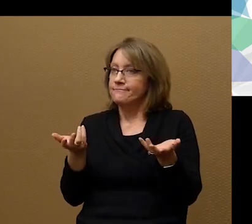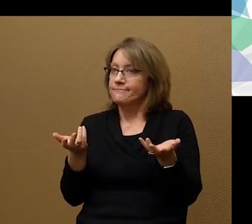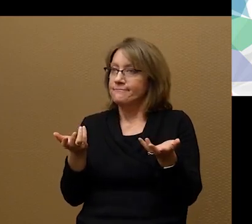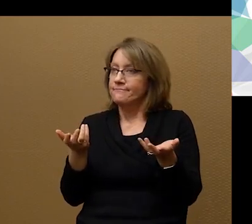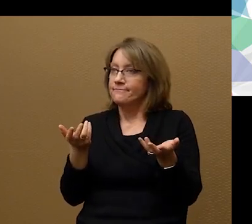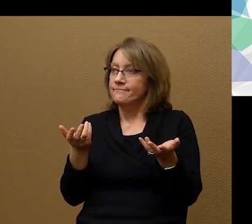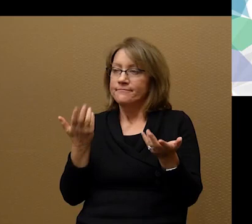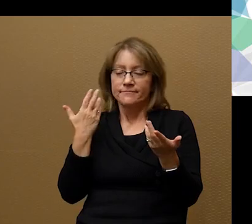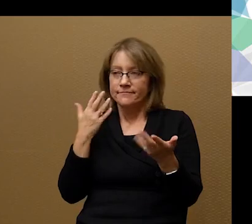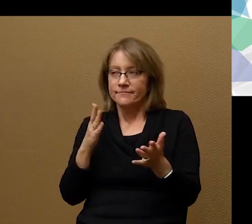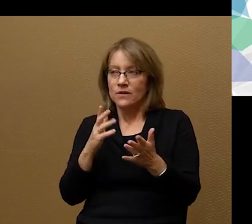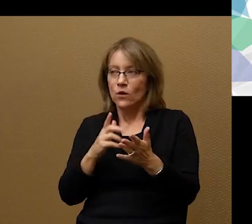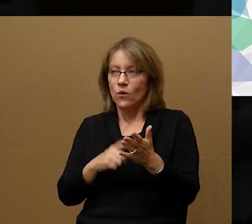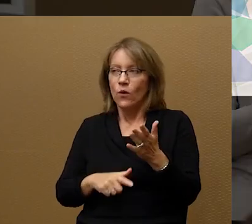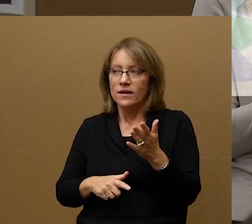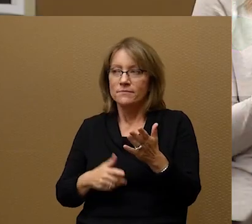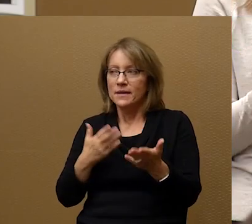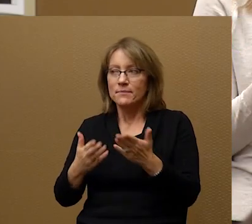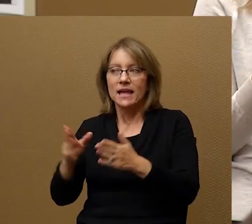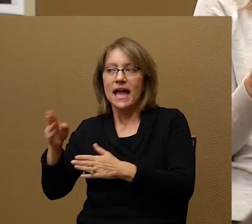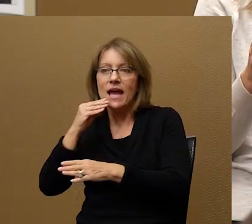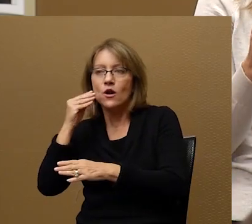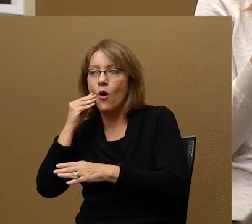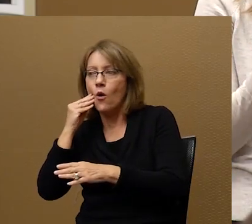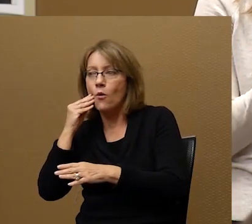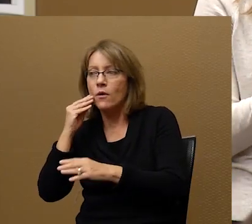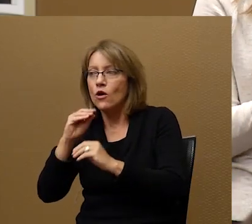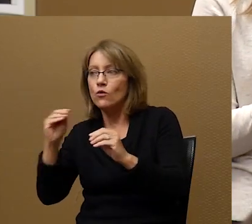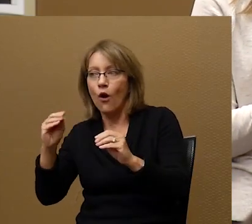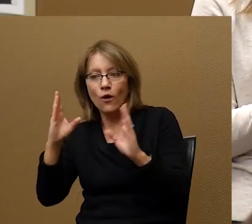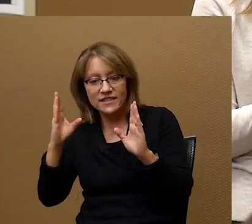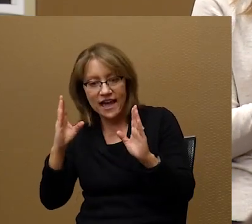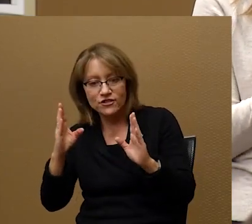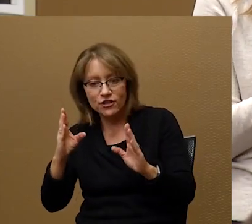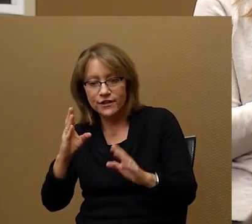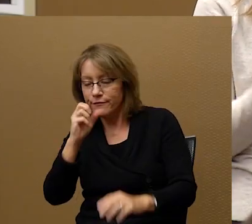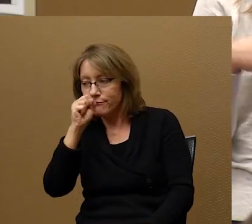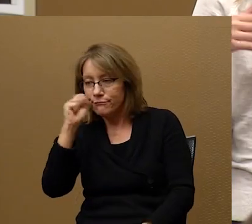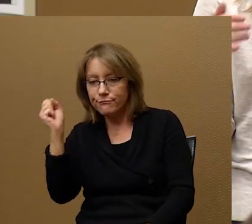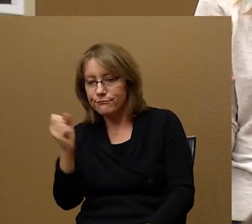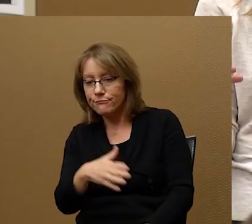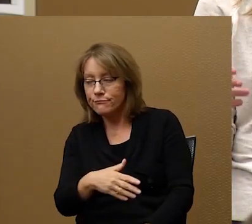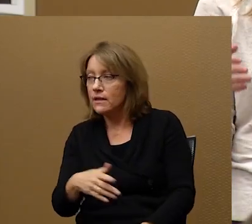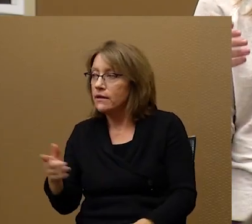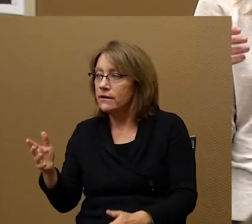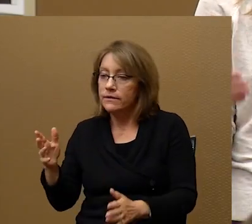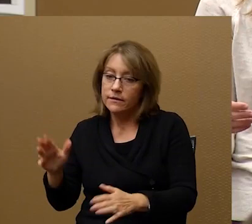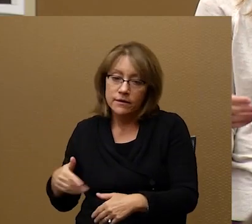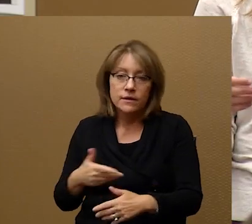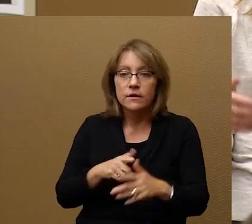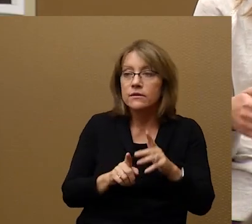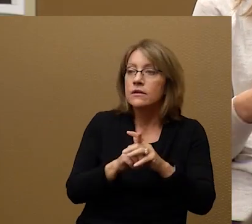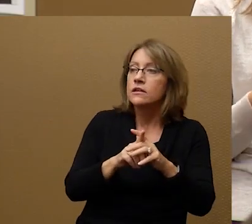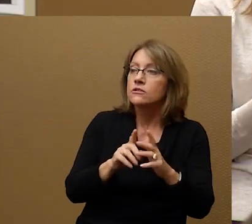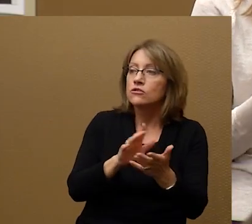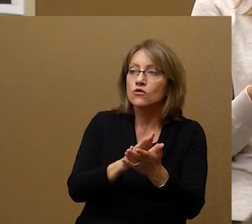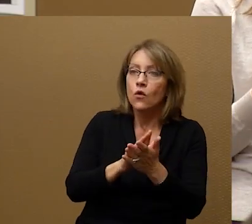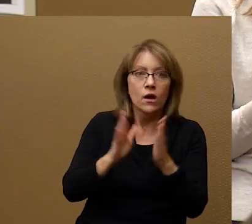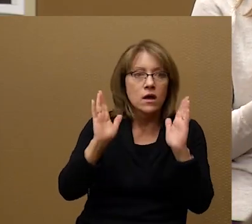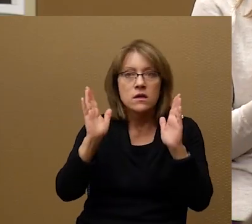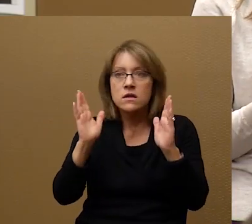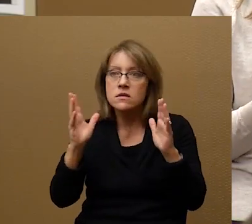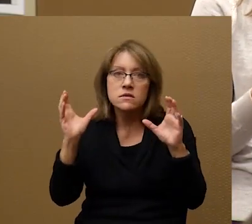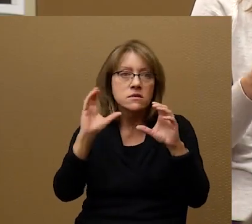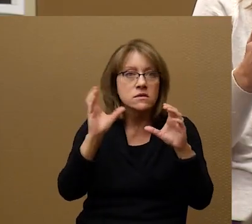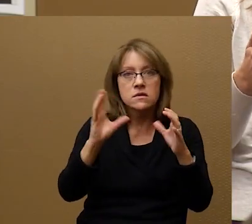kind of attention they're getting at home. And then if they don't get a lot of attention at home, they might come to school and just seek a ton of attention